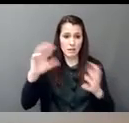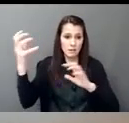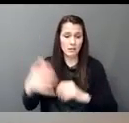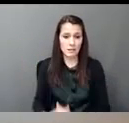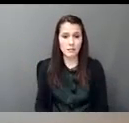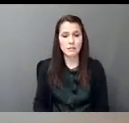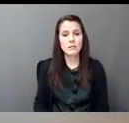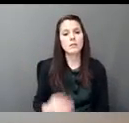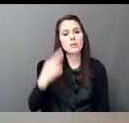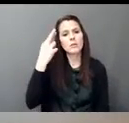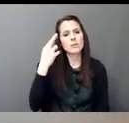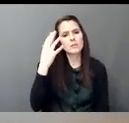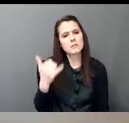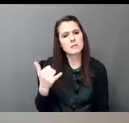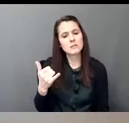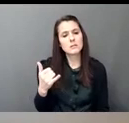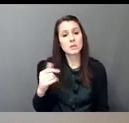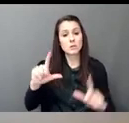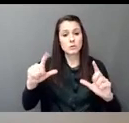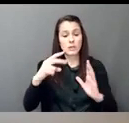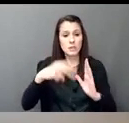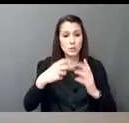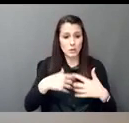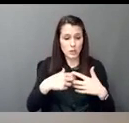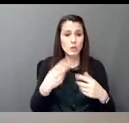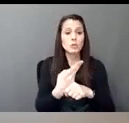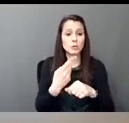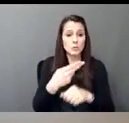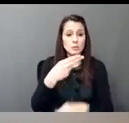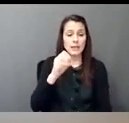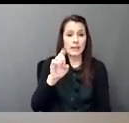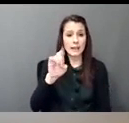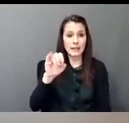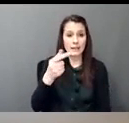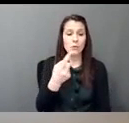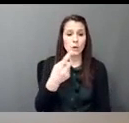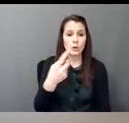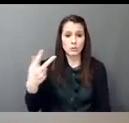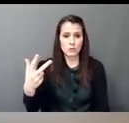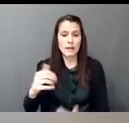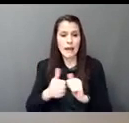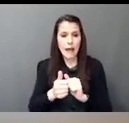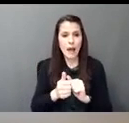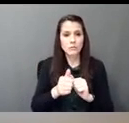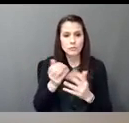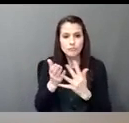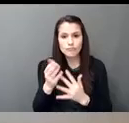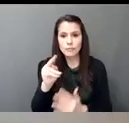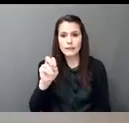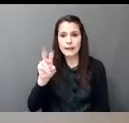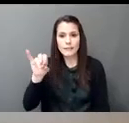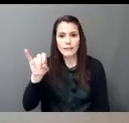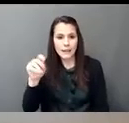is because the screen readers use heading 1 and 2 and 3 as navigation points. You can tab between the different